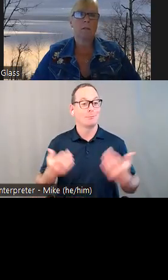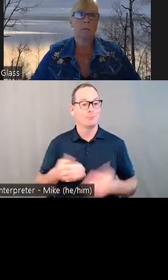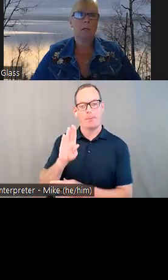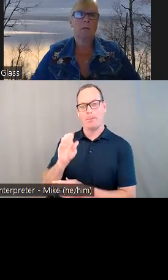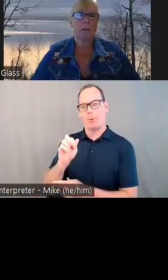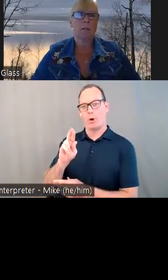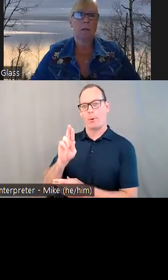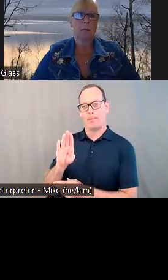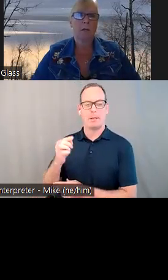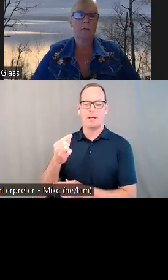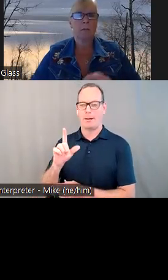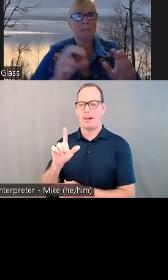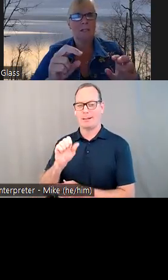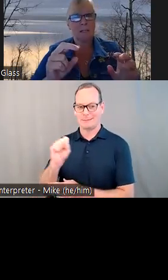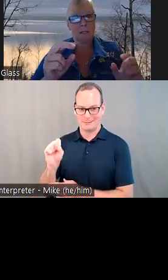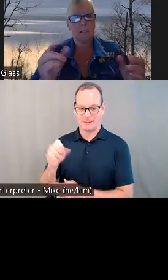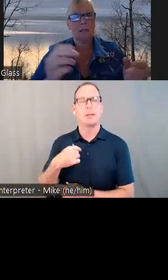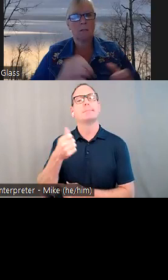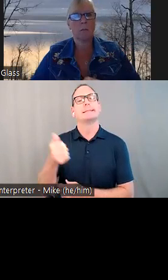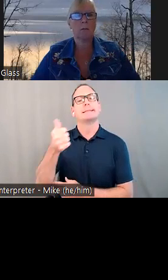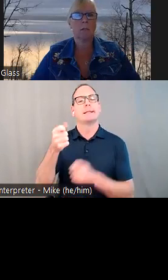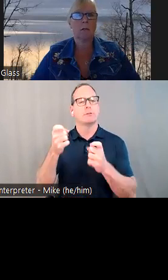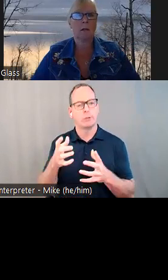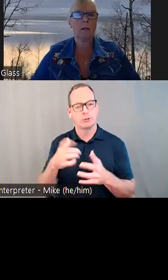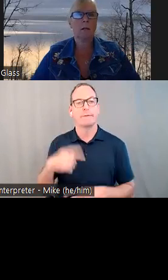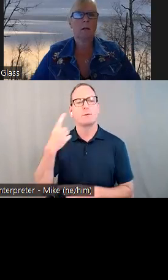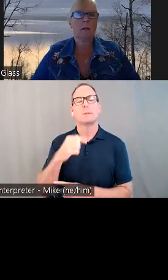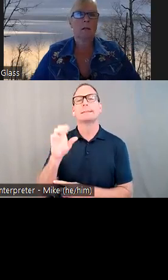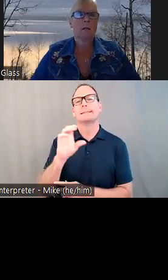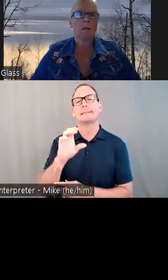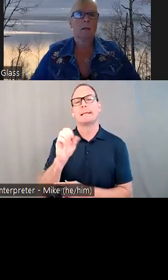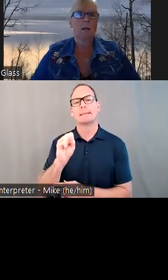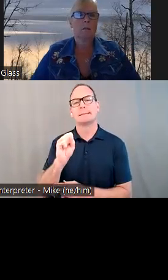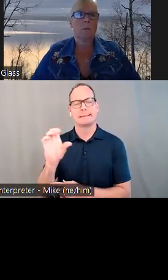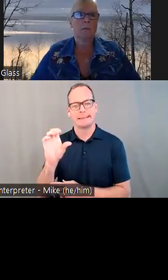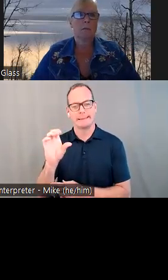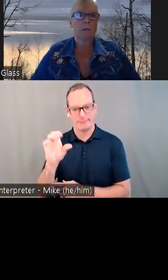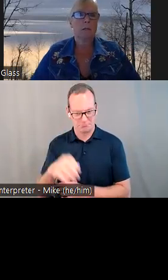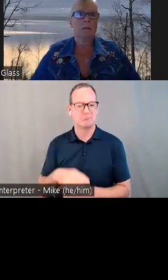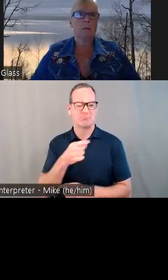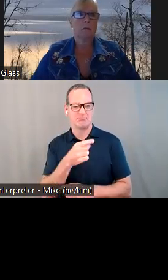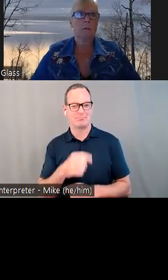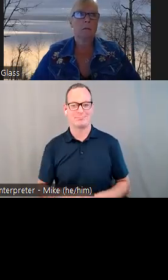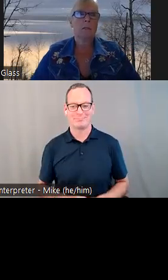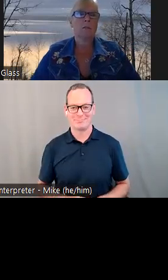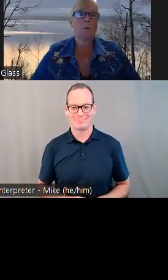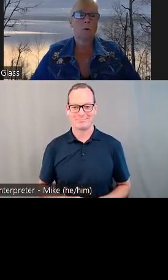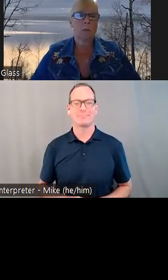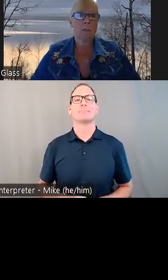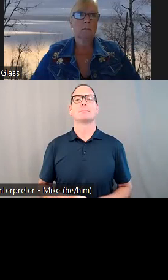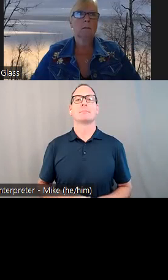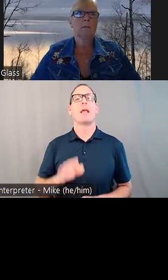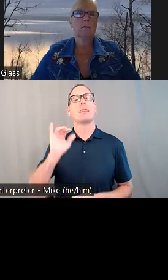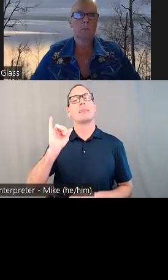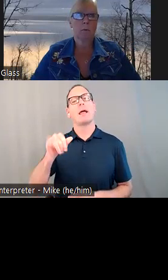Sector Committee for Adult Upgrading, or the CSC, as we usually call it. That is one of the